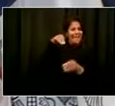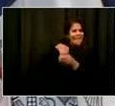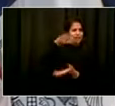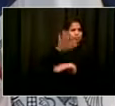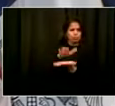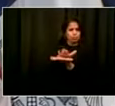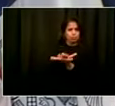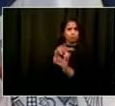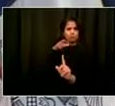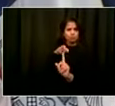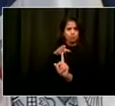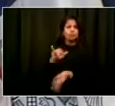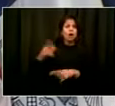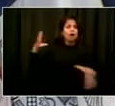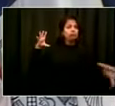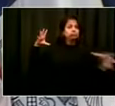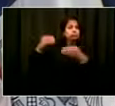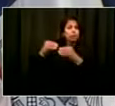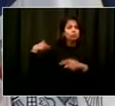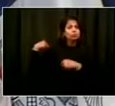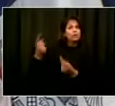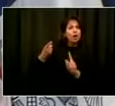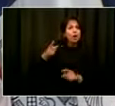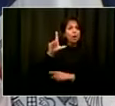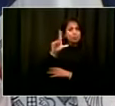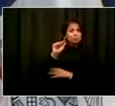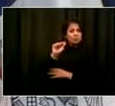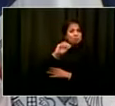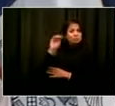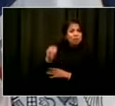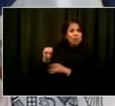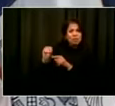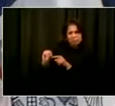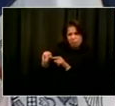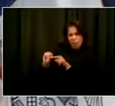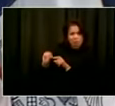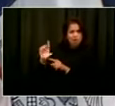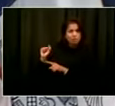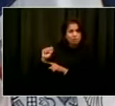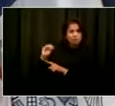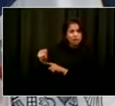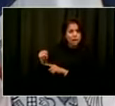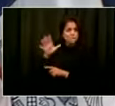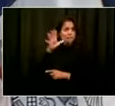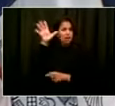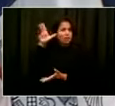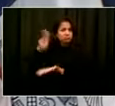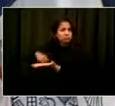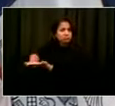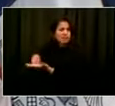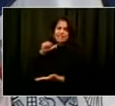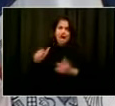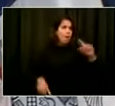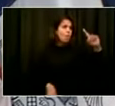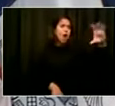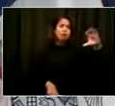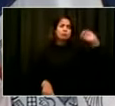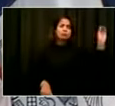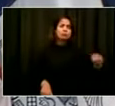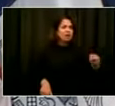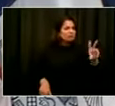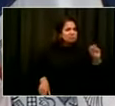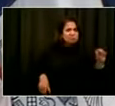to remote because they're not getting tested, or are you just skipping over them and hoping they'll fill it out eventually? And, you know, why